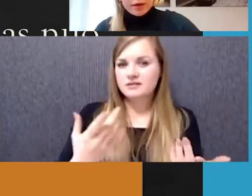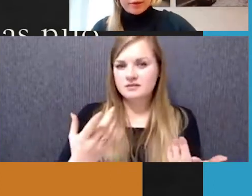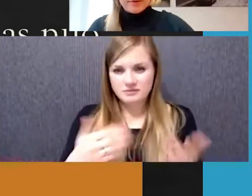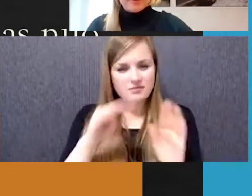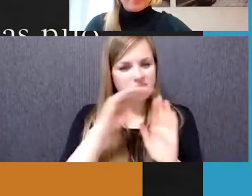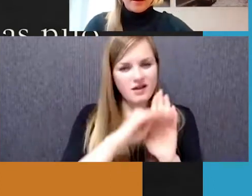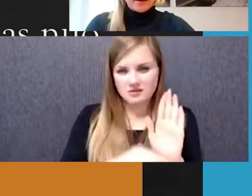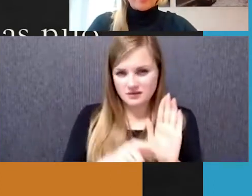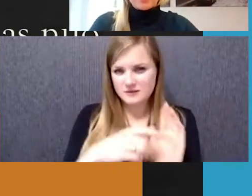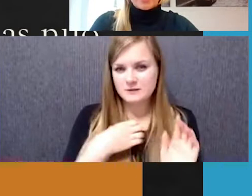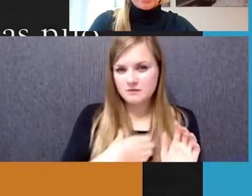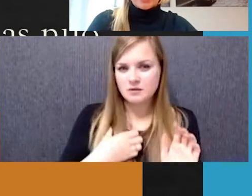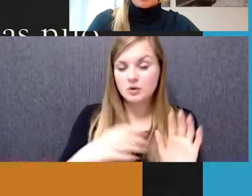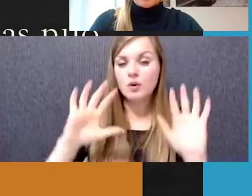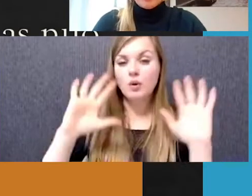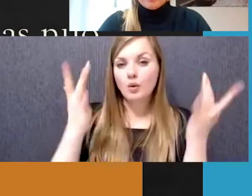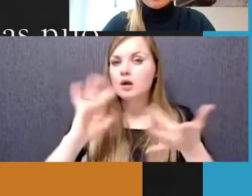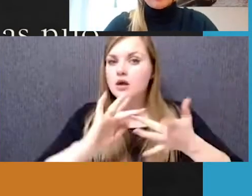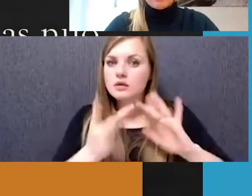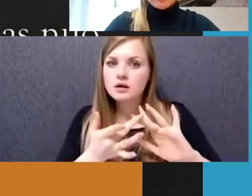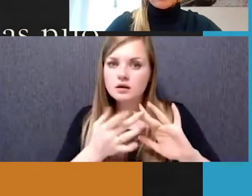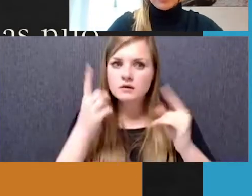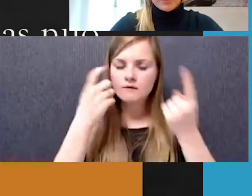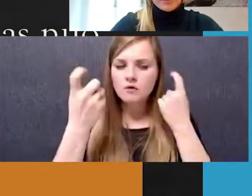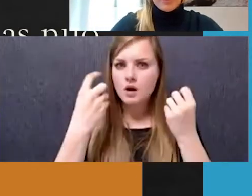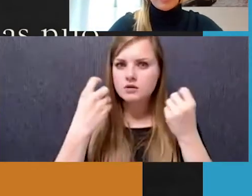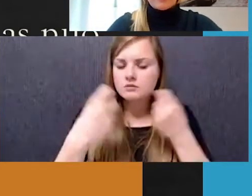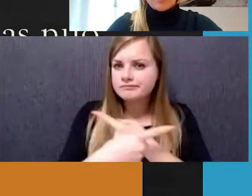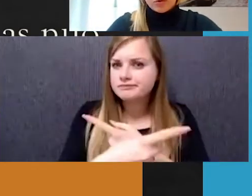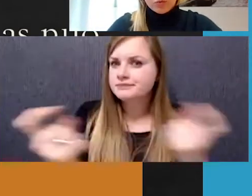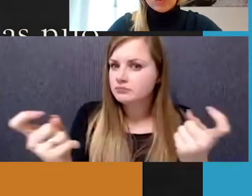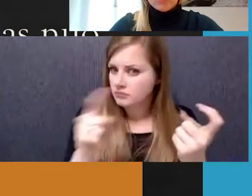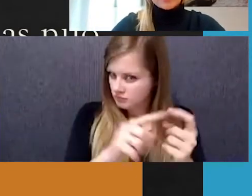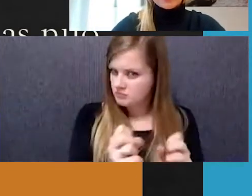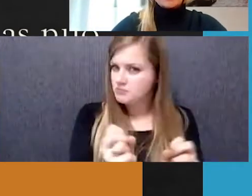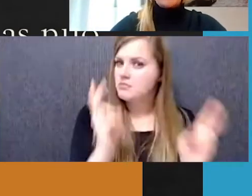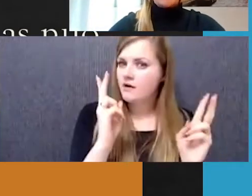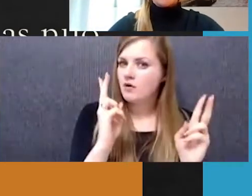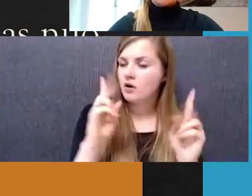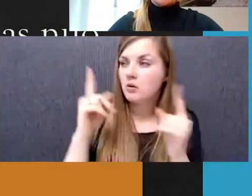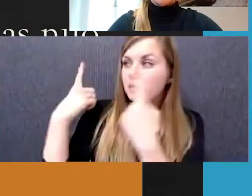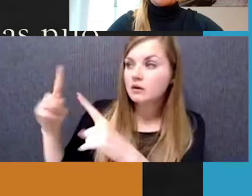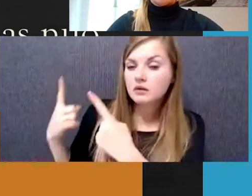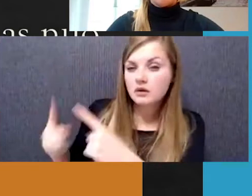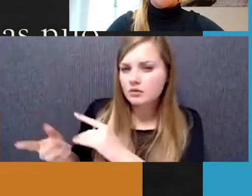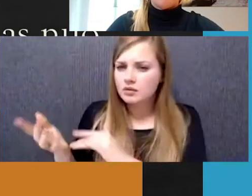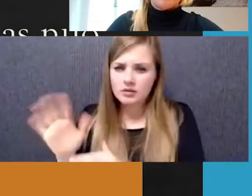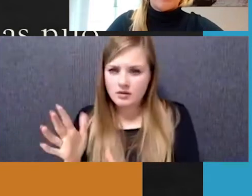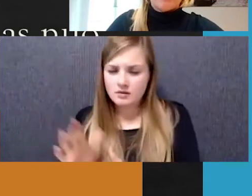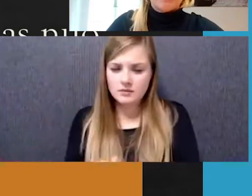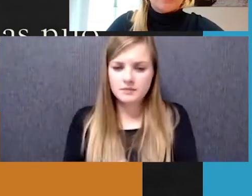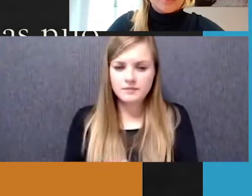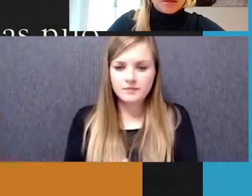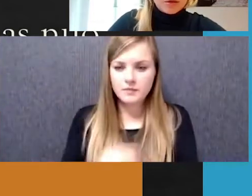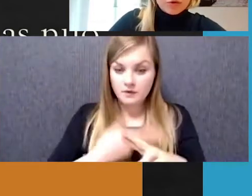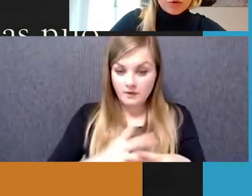information dissemination. And there is a rule that the message spread online